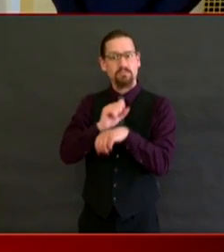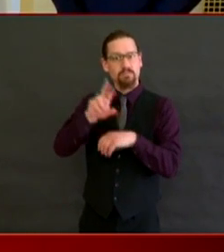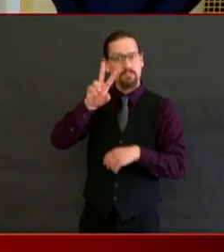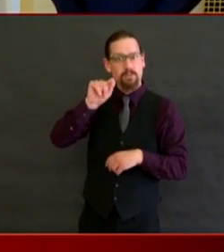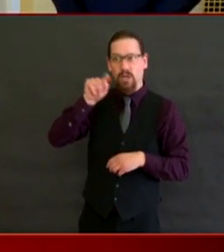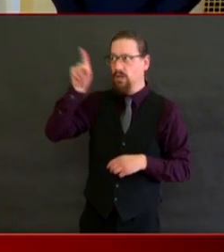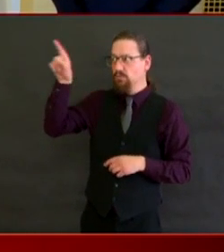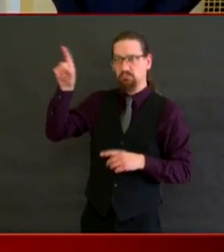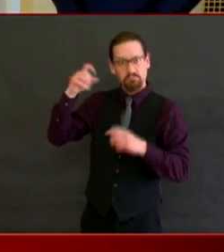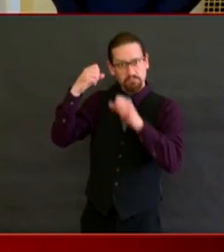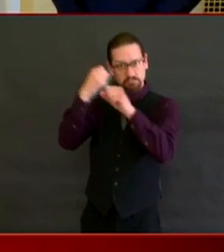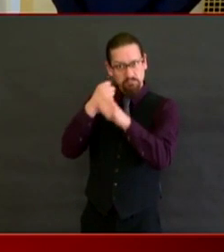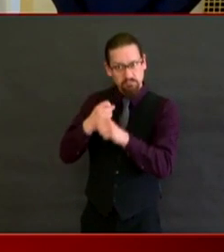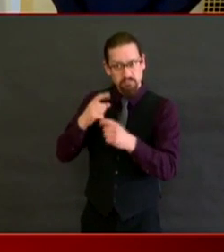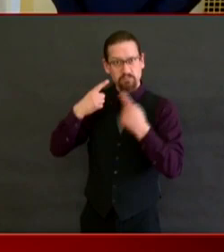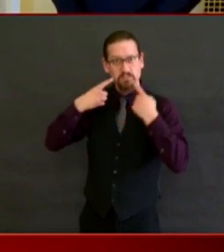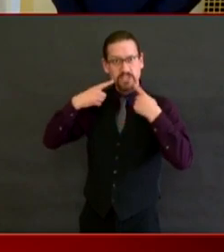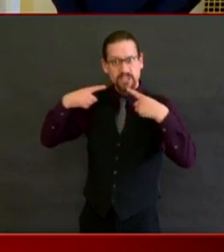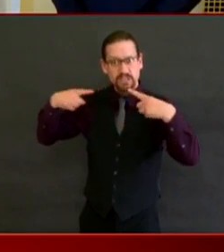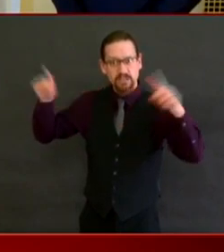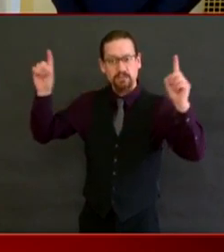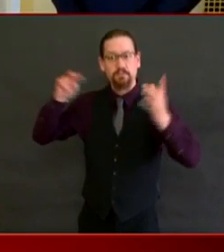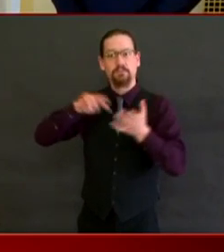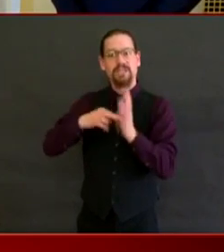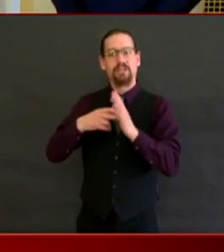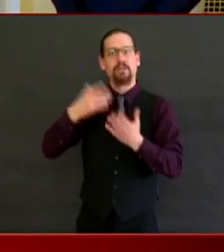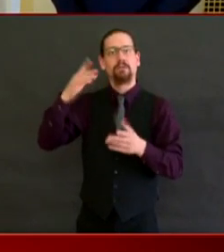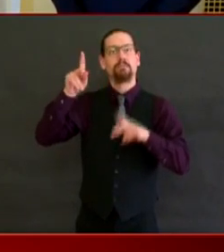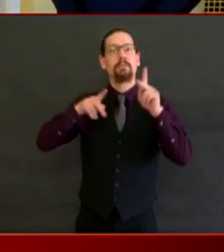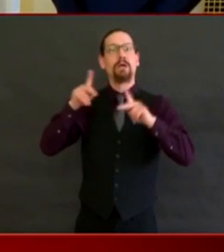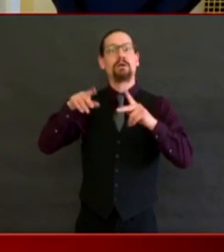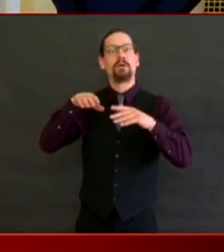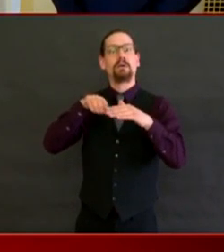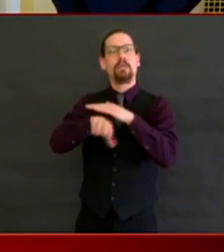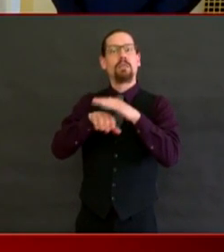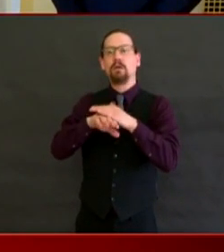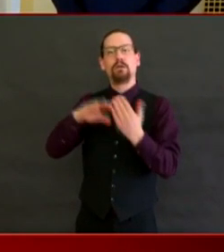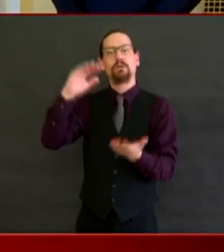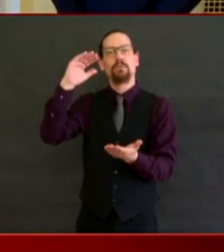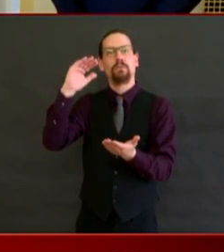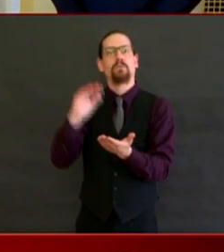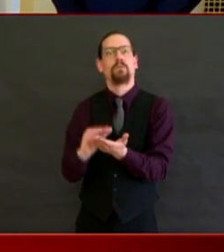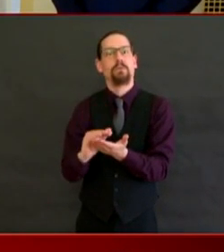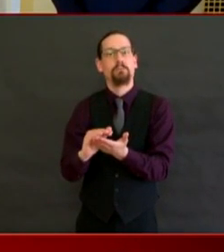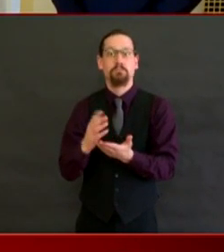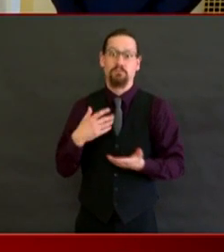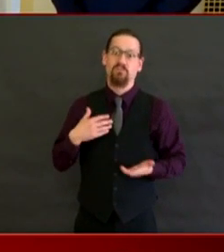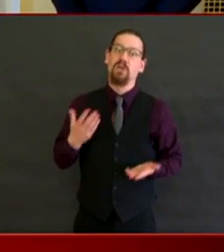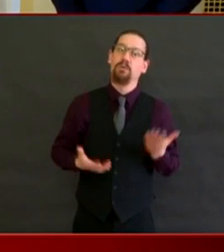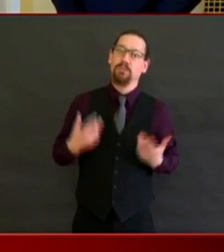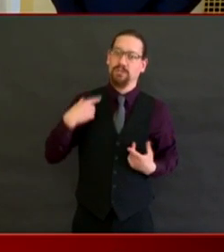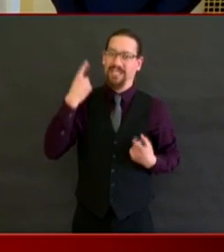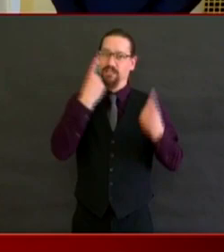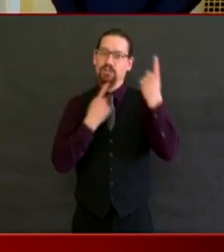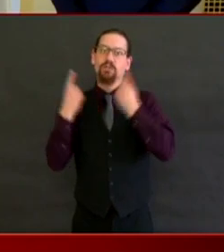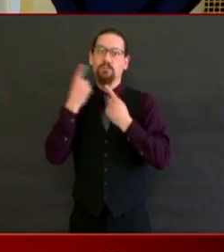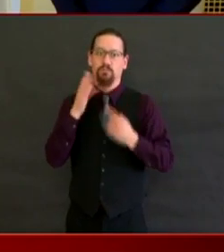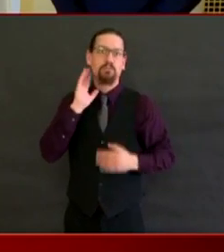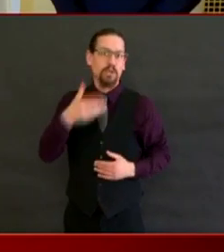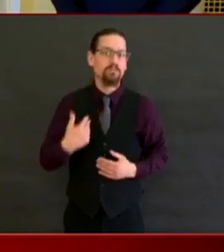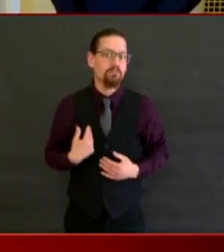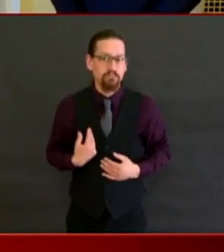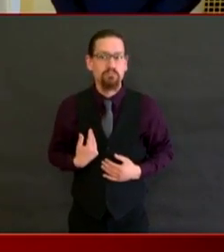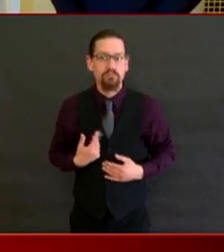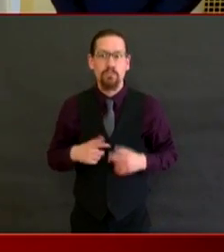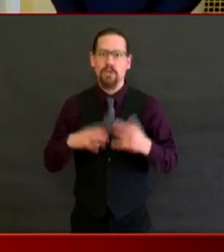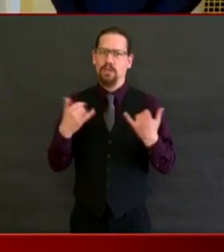people are visiting the store, then it is something that I would consider. Right now, we have pretty good compliance. What I have done